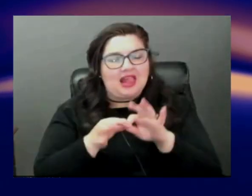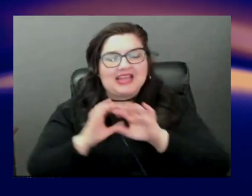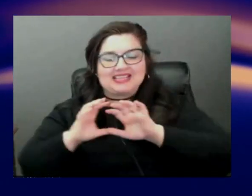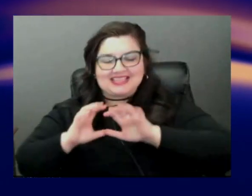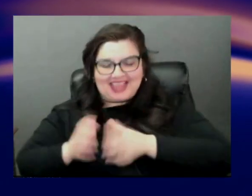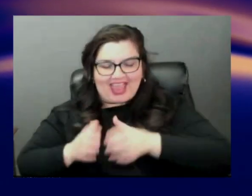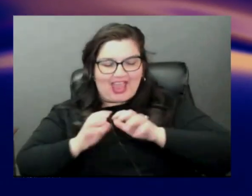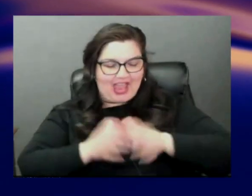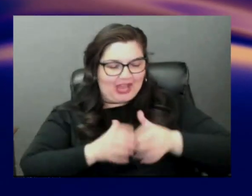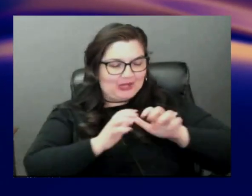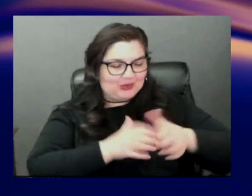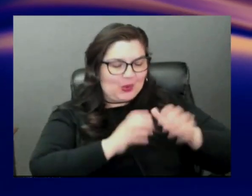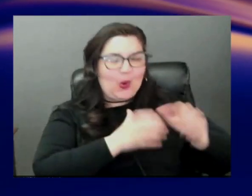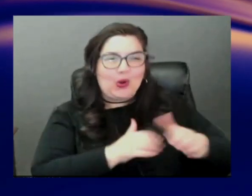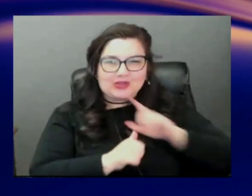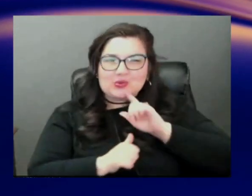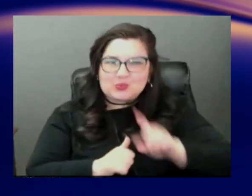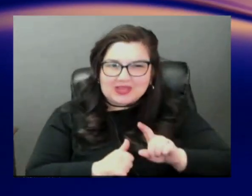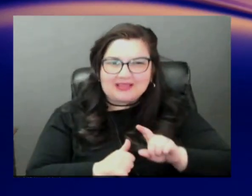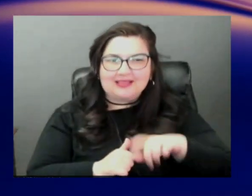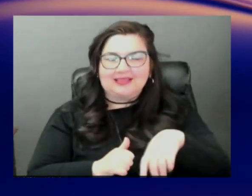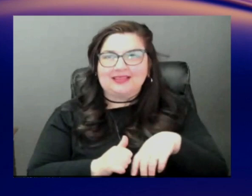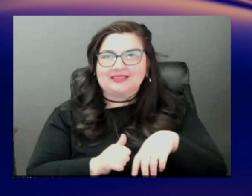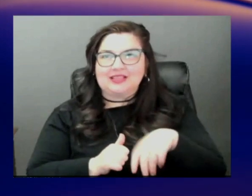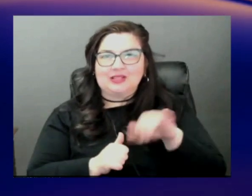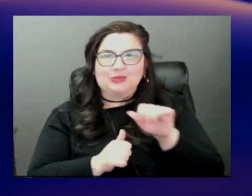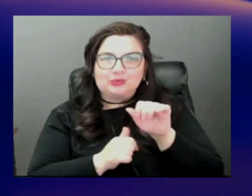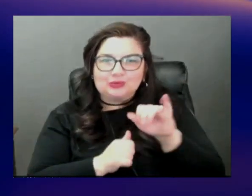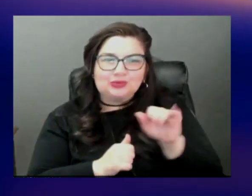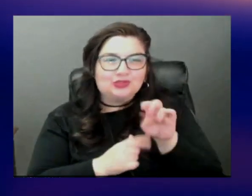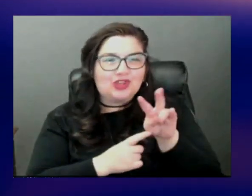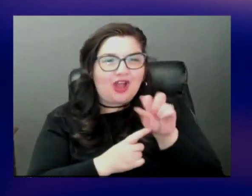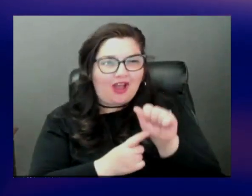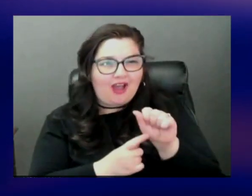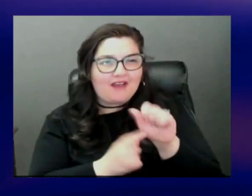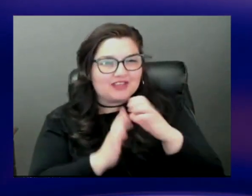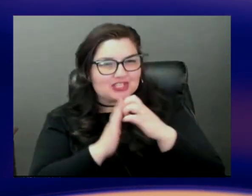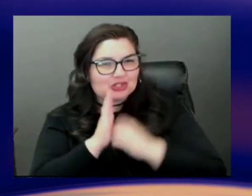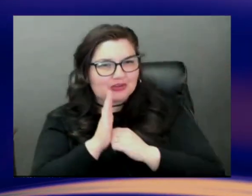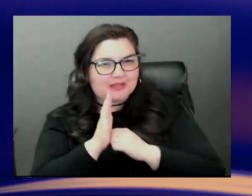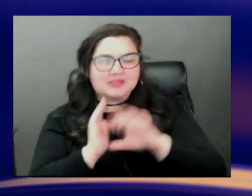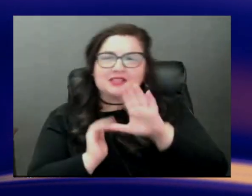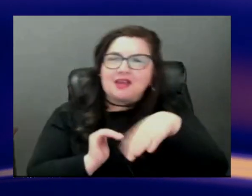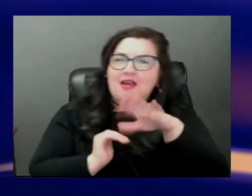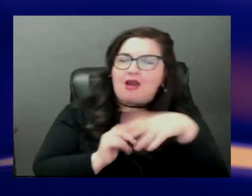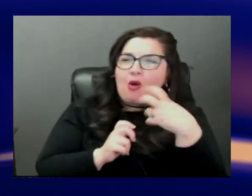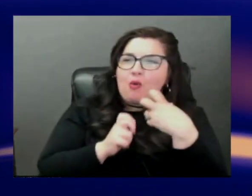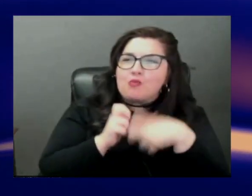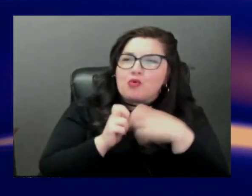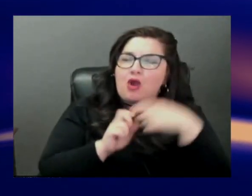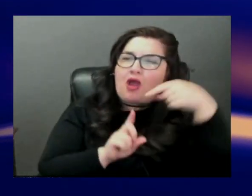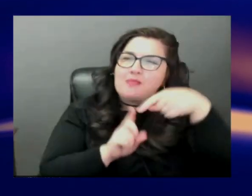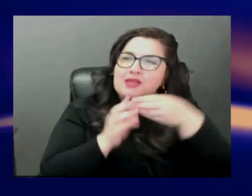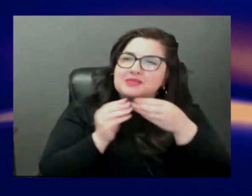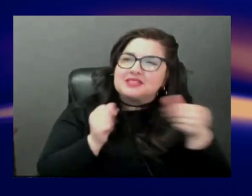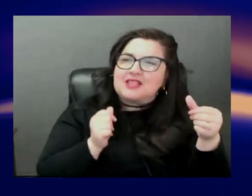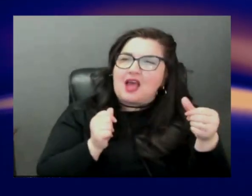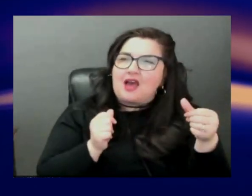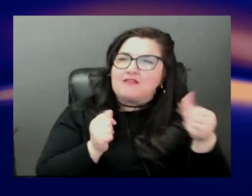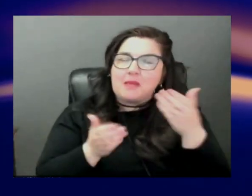and frameworks, even in the case of JavaScript, right? Like- Exactly, So, exactly. what Yeah. problems basically this solves, and which was not